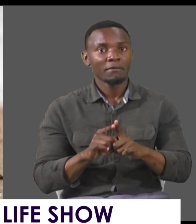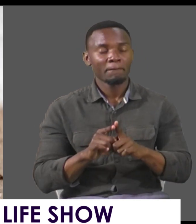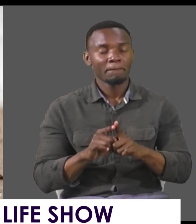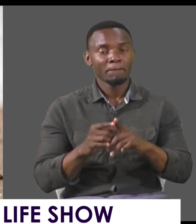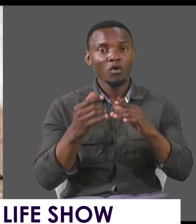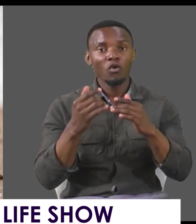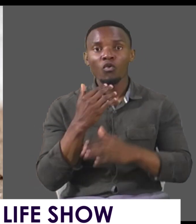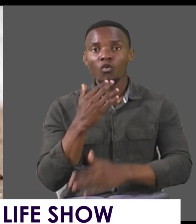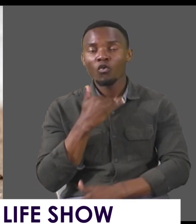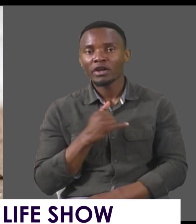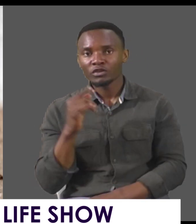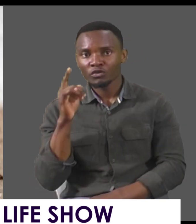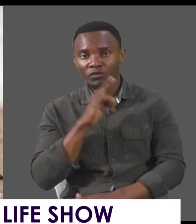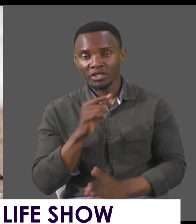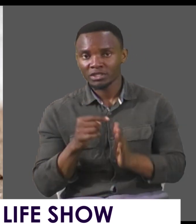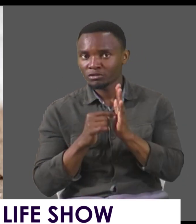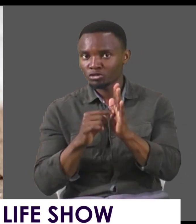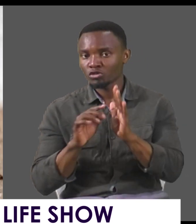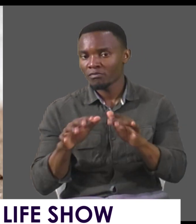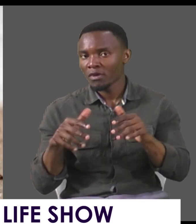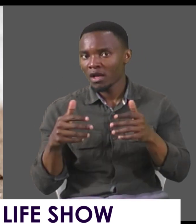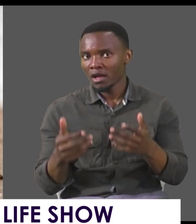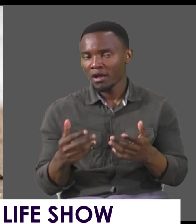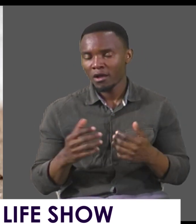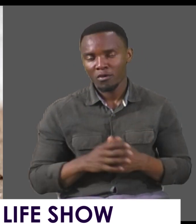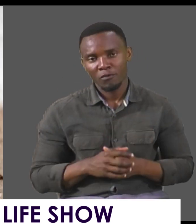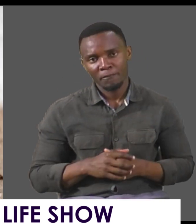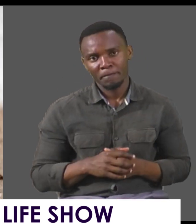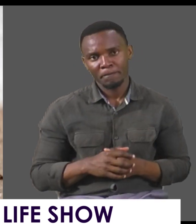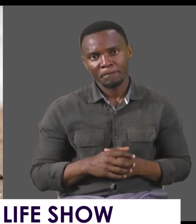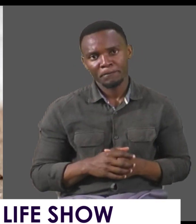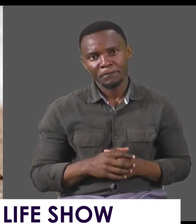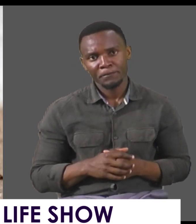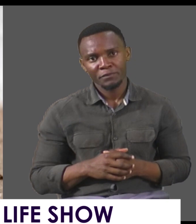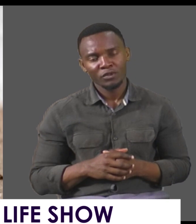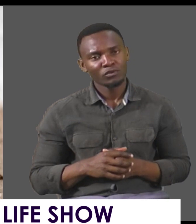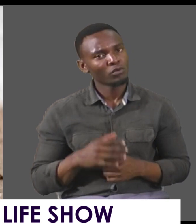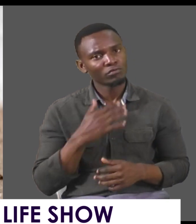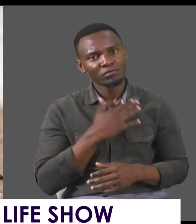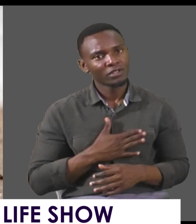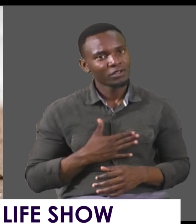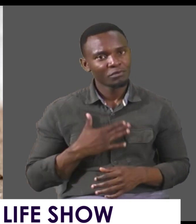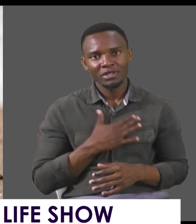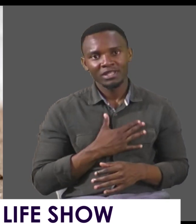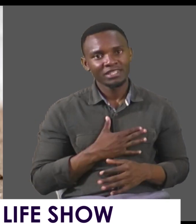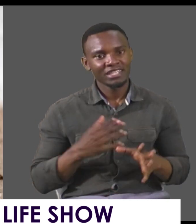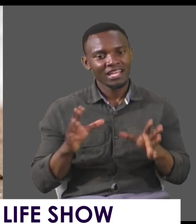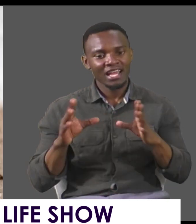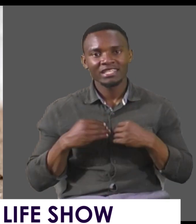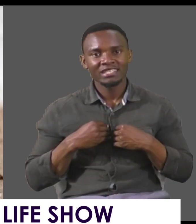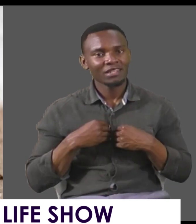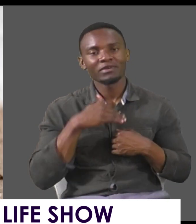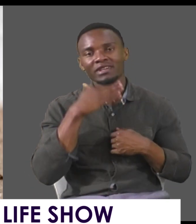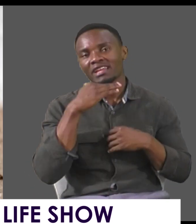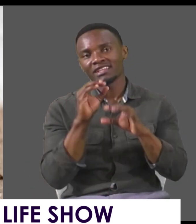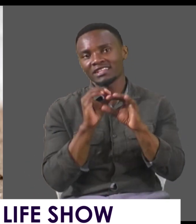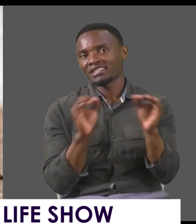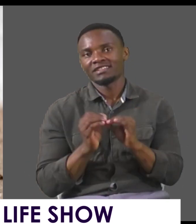up this way. By telling you, don't eat death. You need to stay